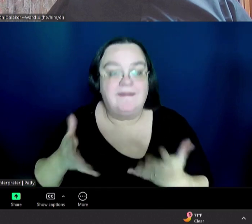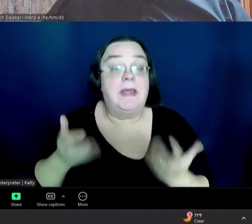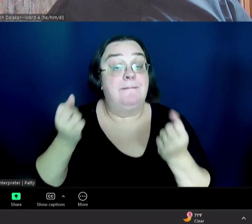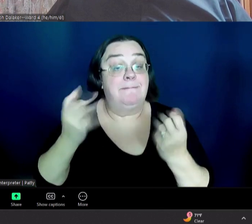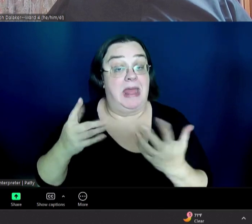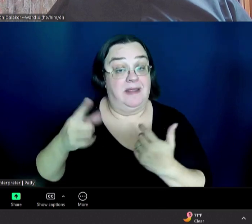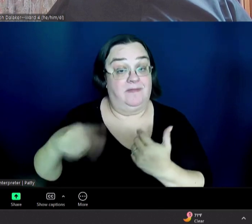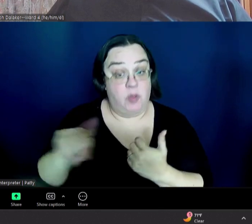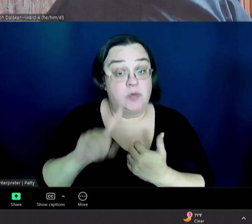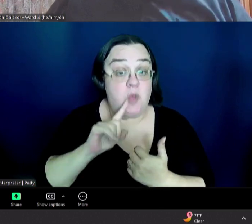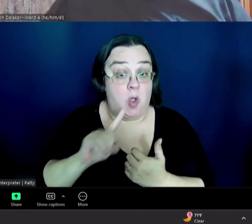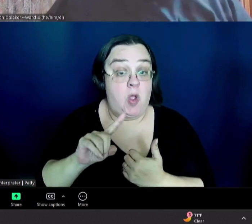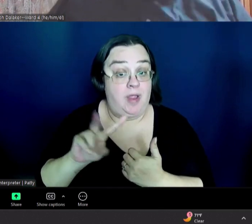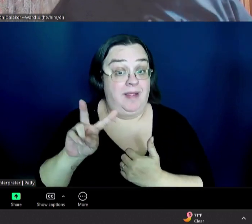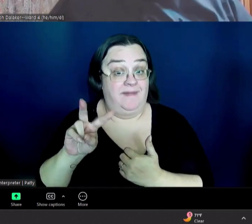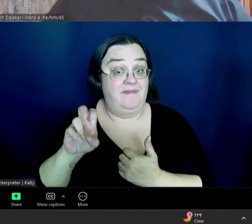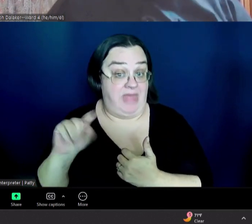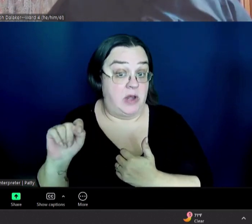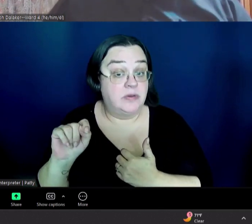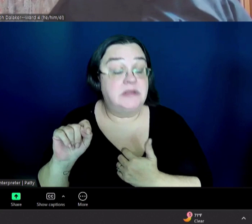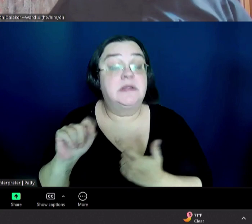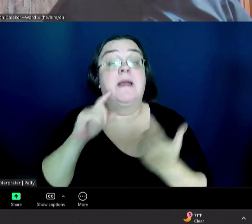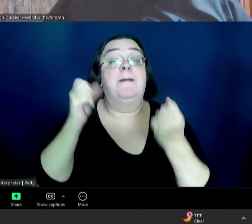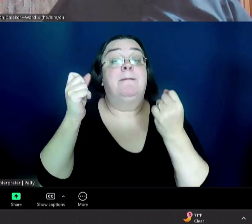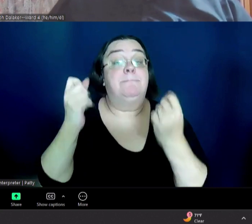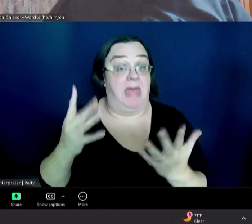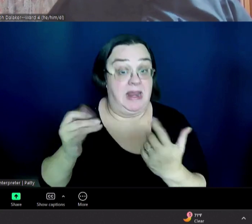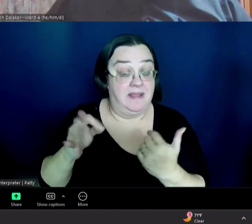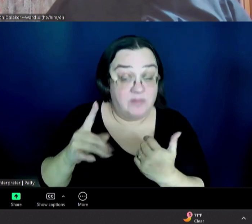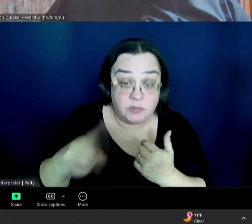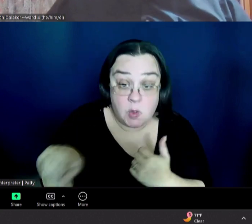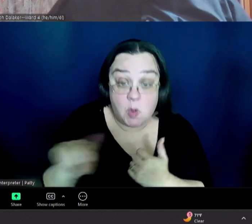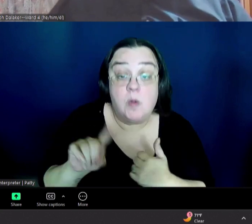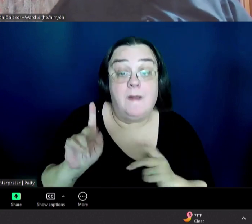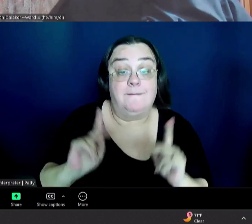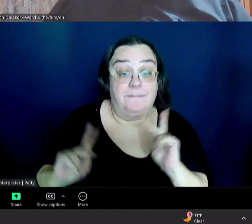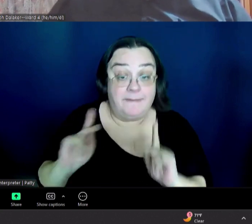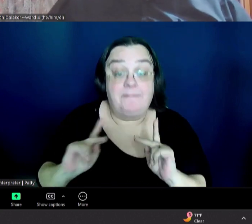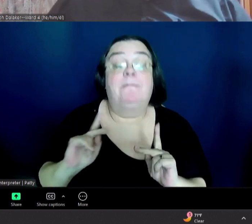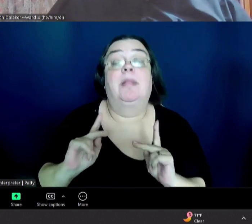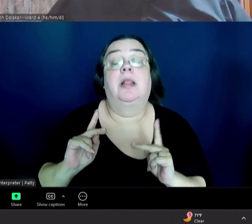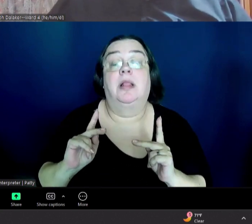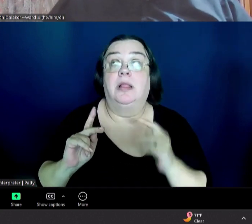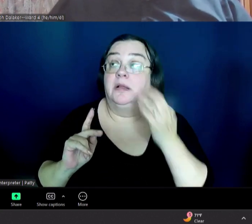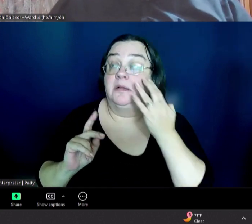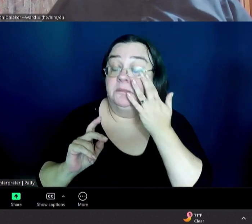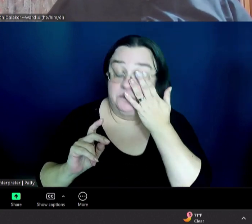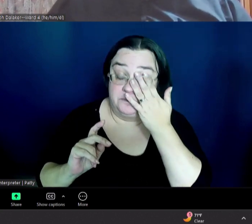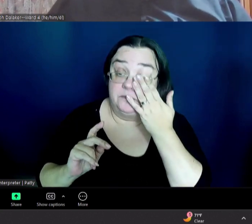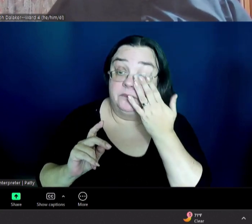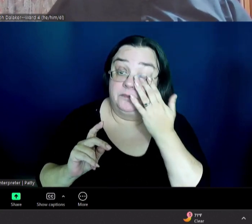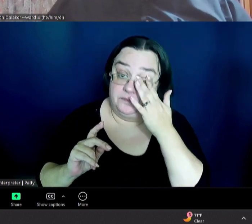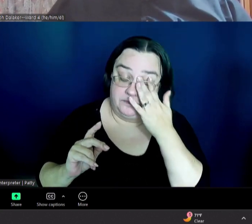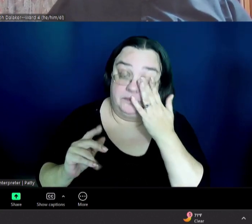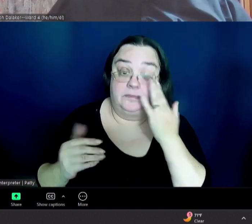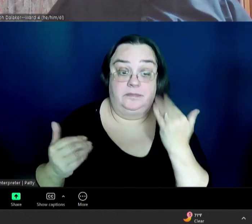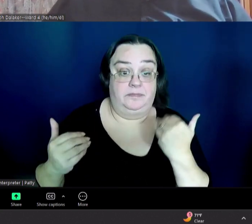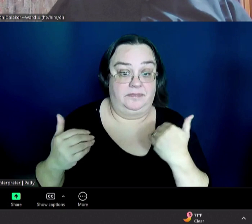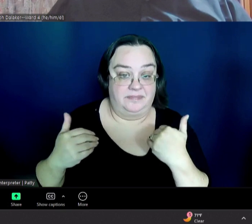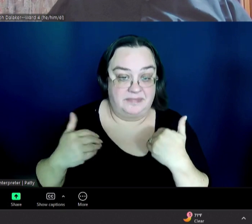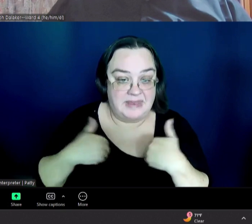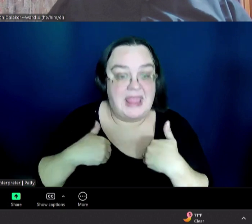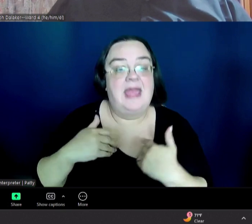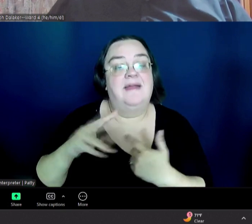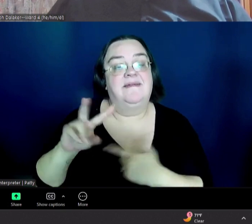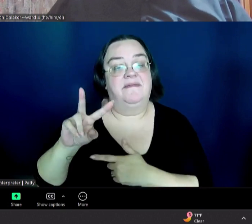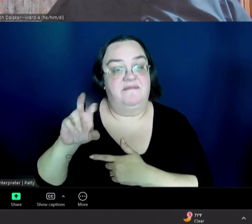servants are veterans. Many of those civil servants have veteran family members, and there